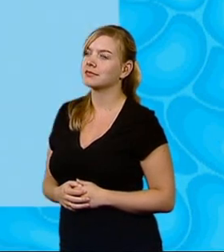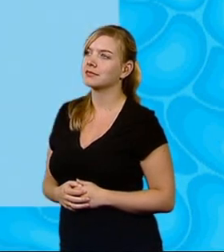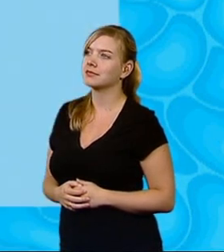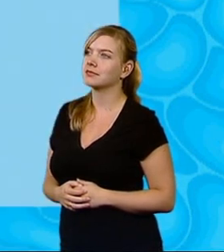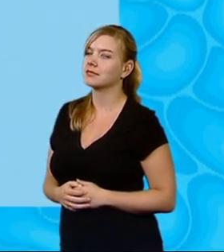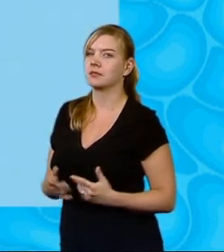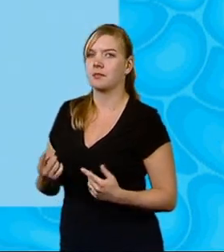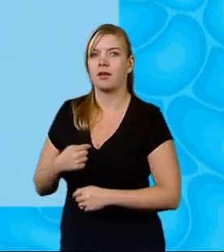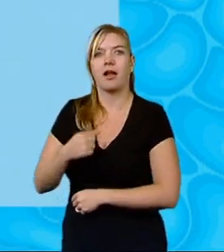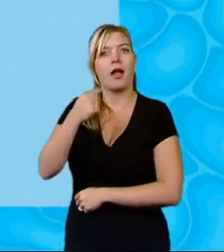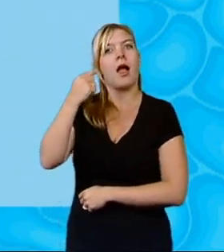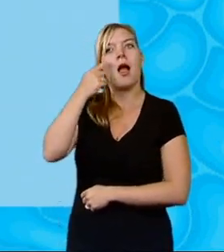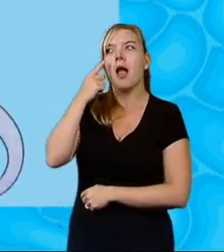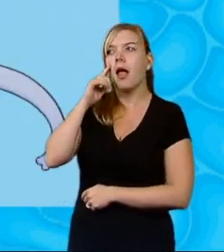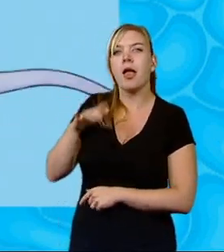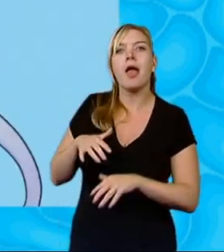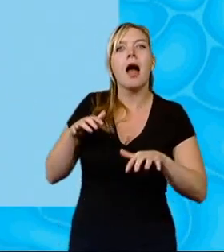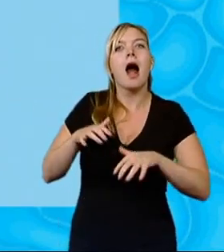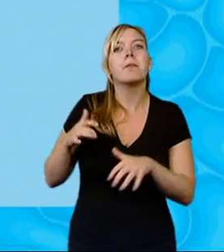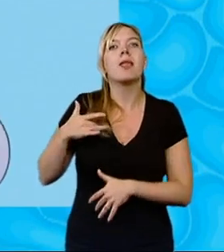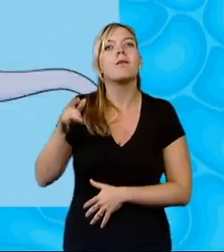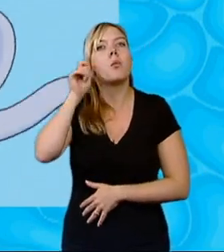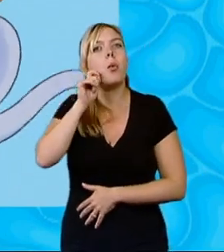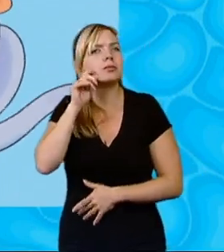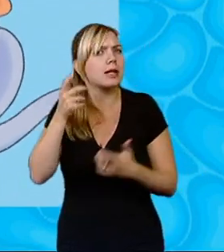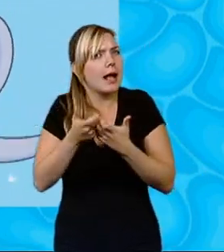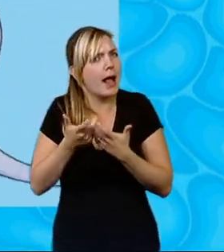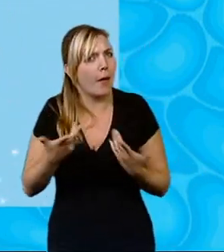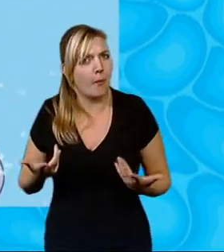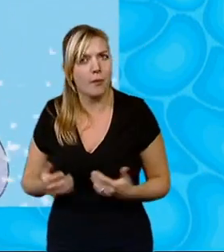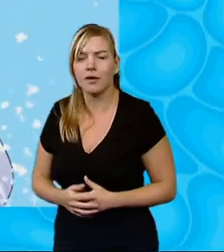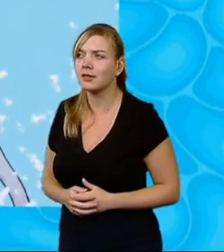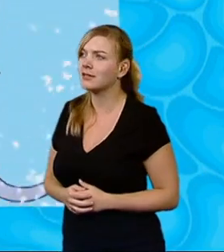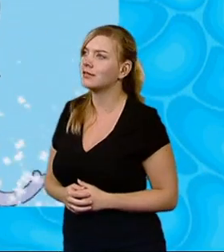Let's take a look at how animals live in the water.